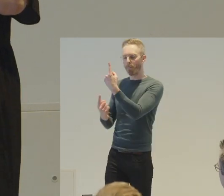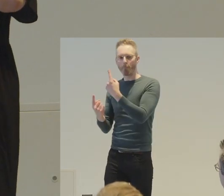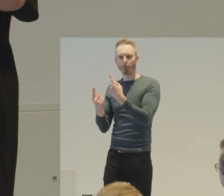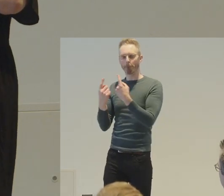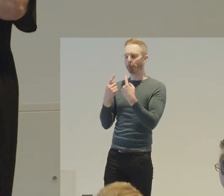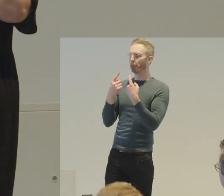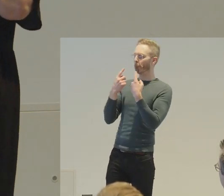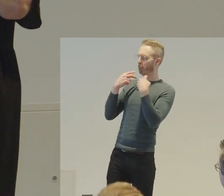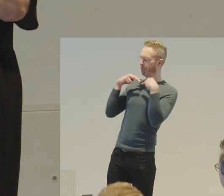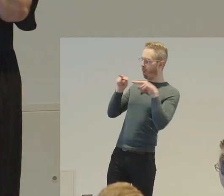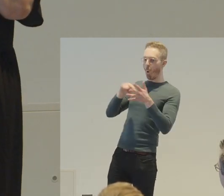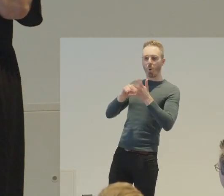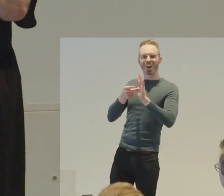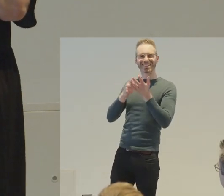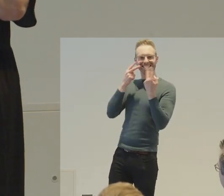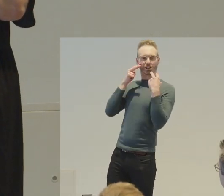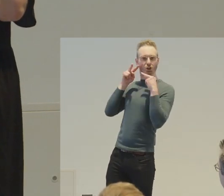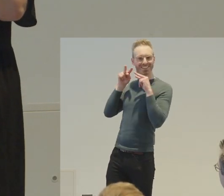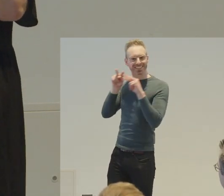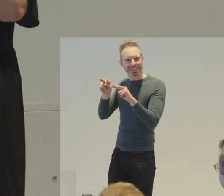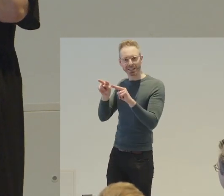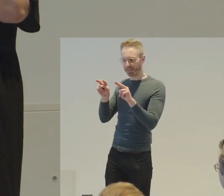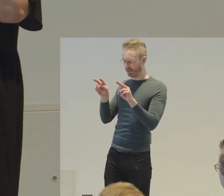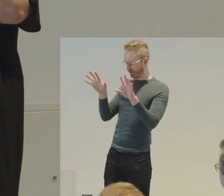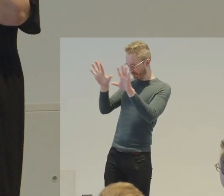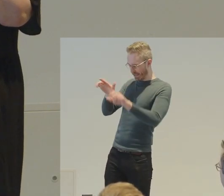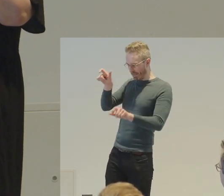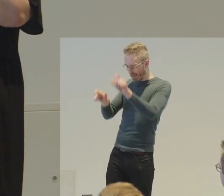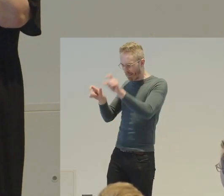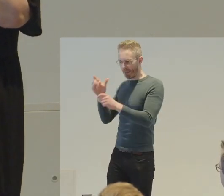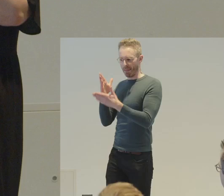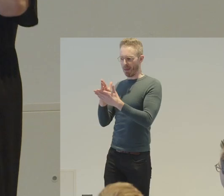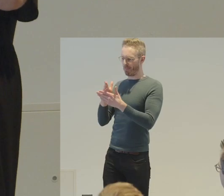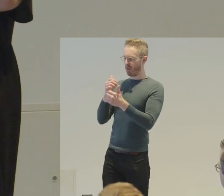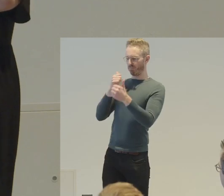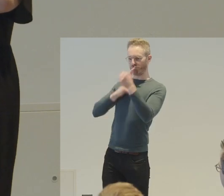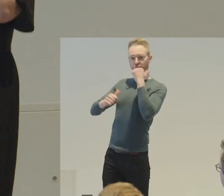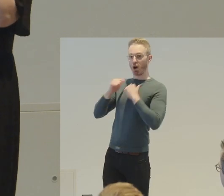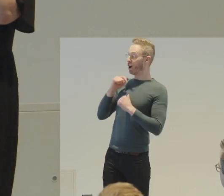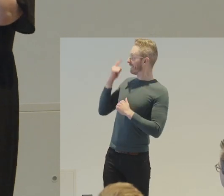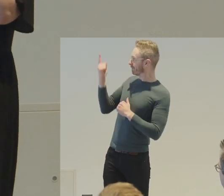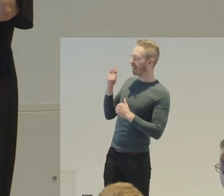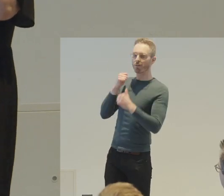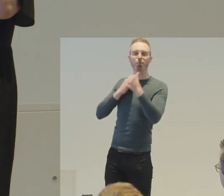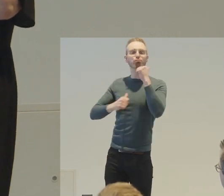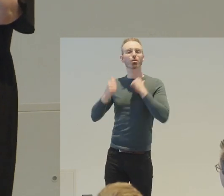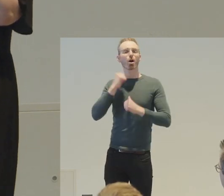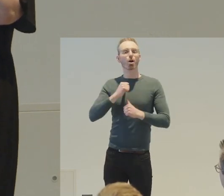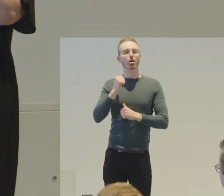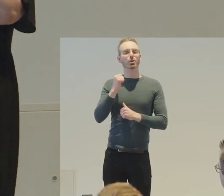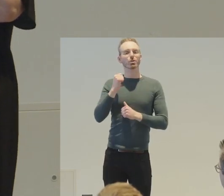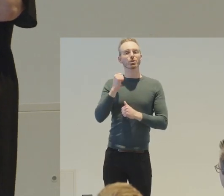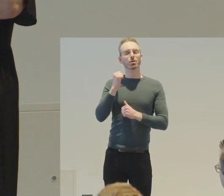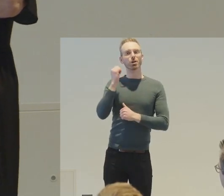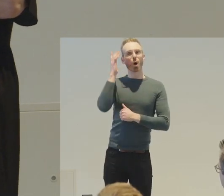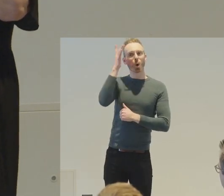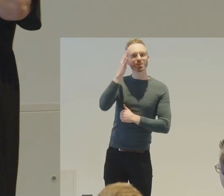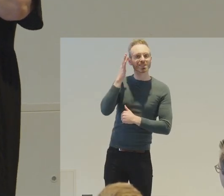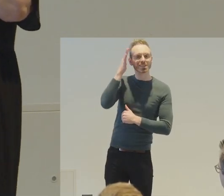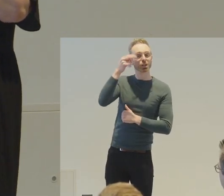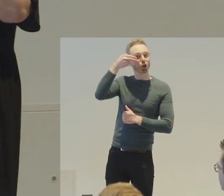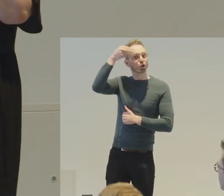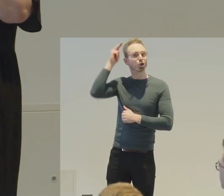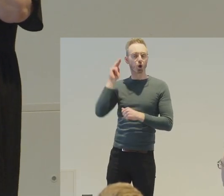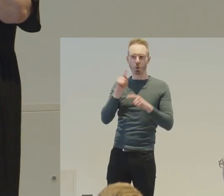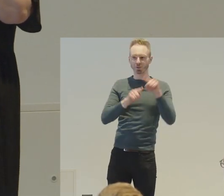is proudly neurodivergent, proudly autistic, leading and being an artist and